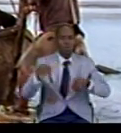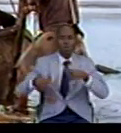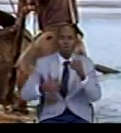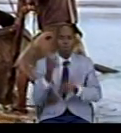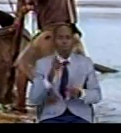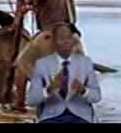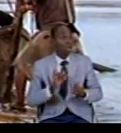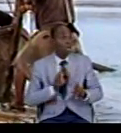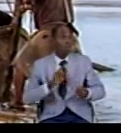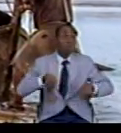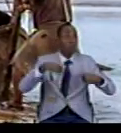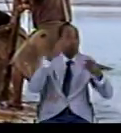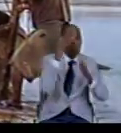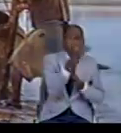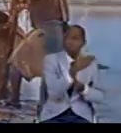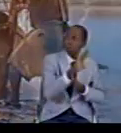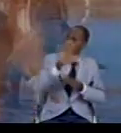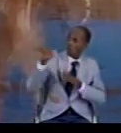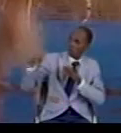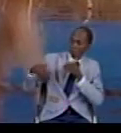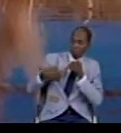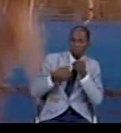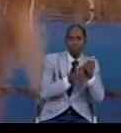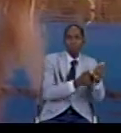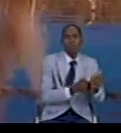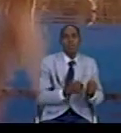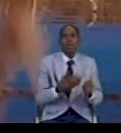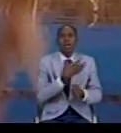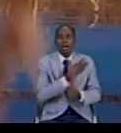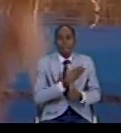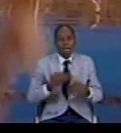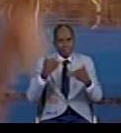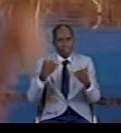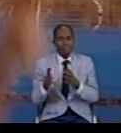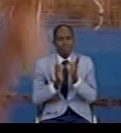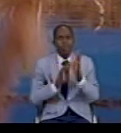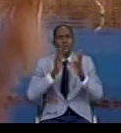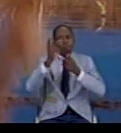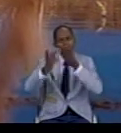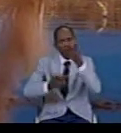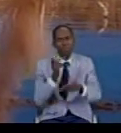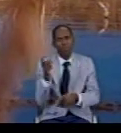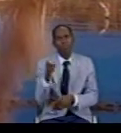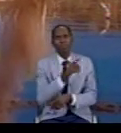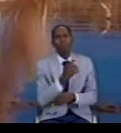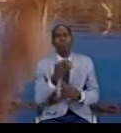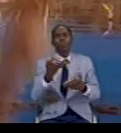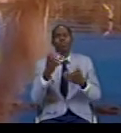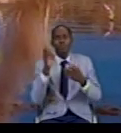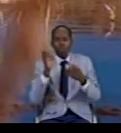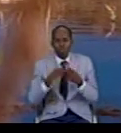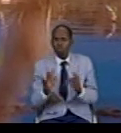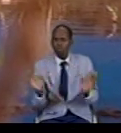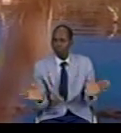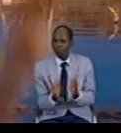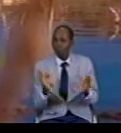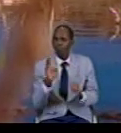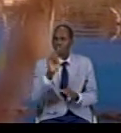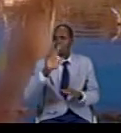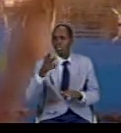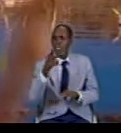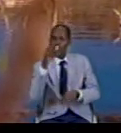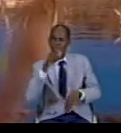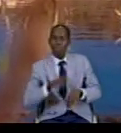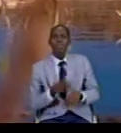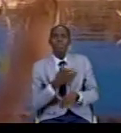a fishing, and then they went with him. And Jesus now went to visit them. He wanted to follow them up the third time. And